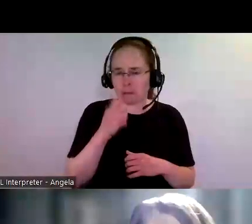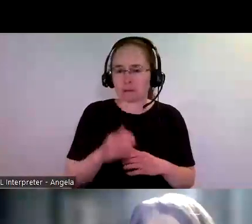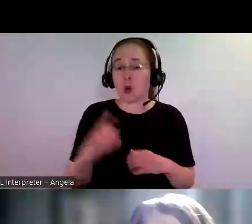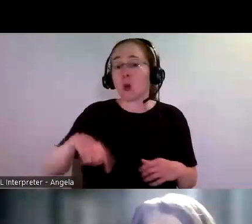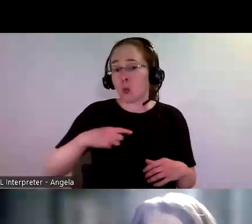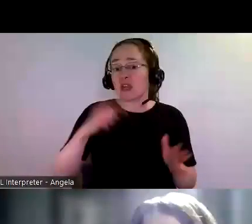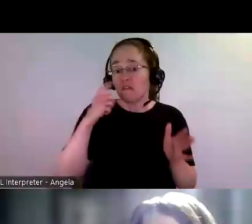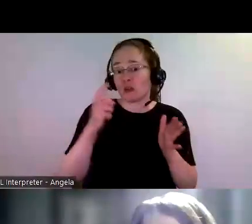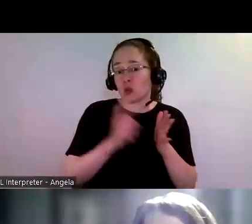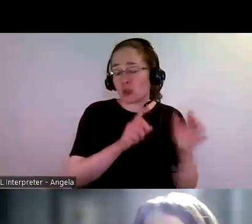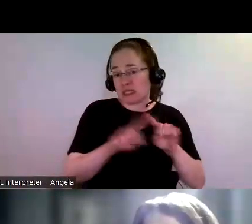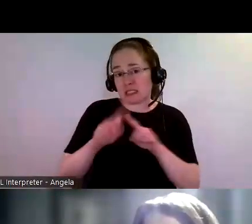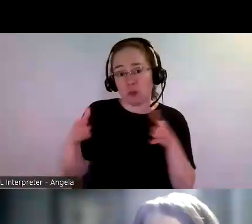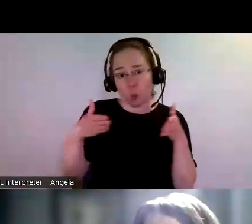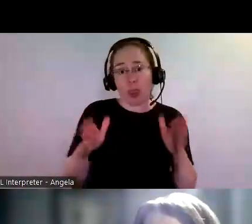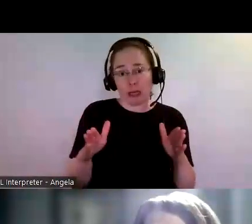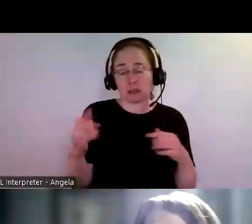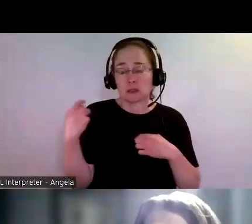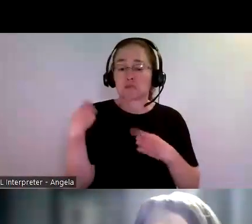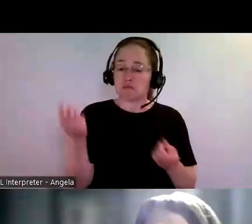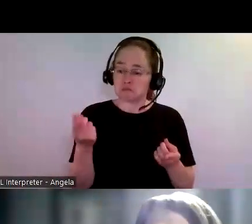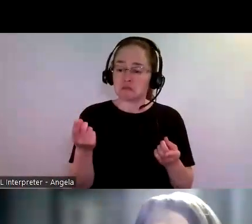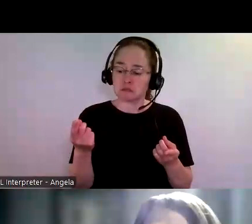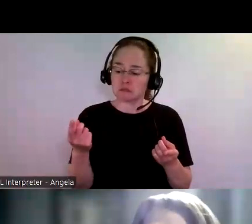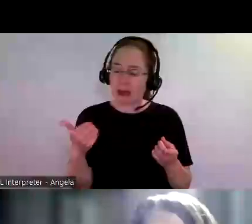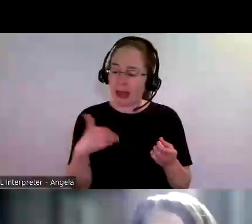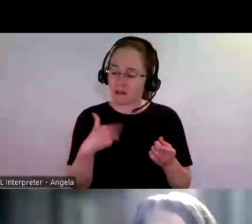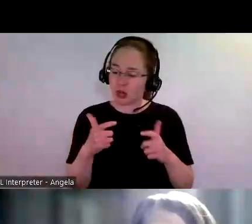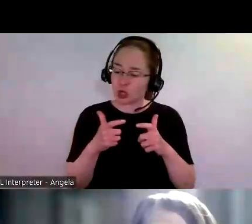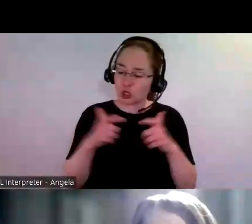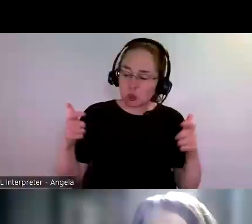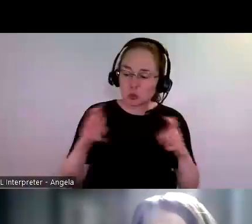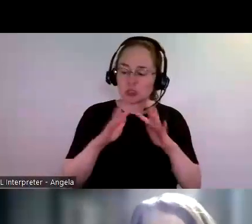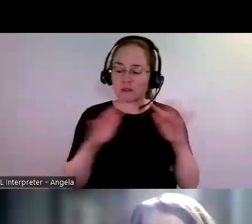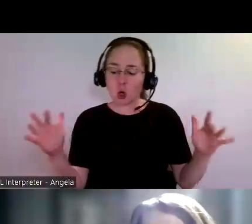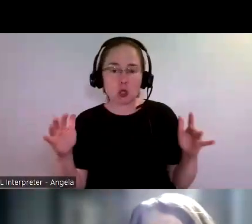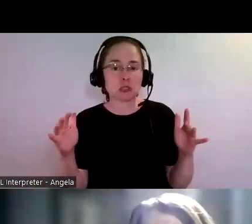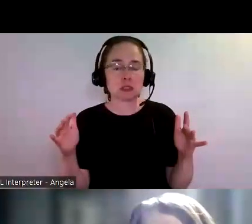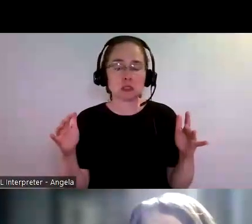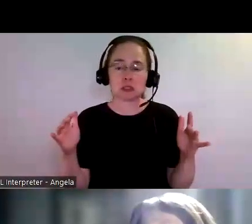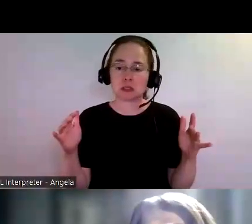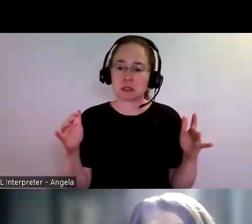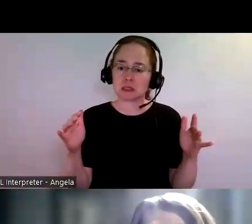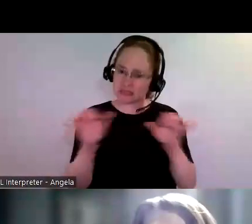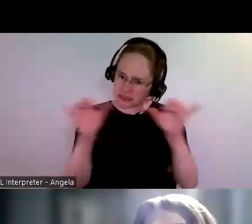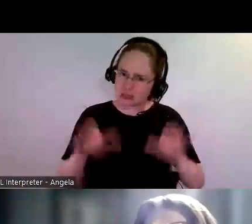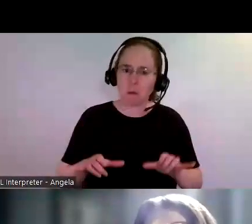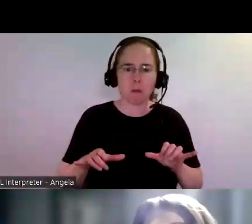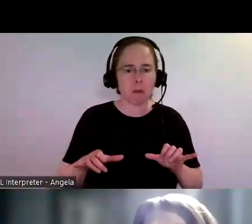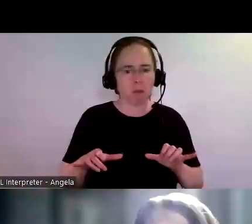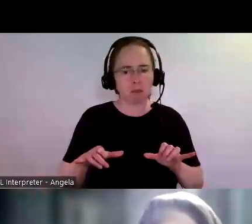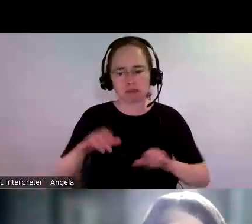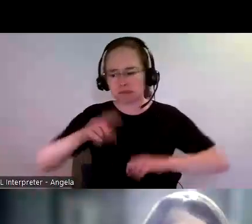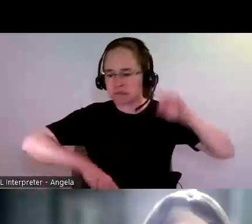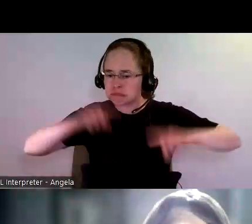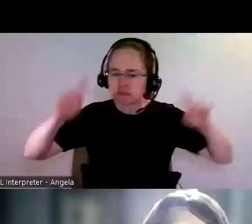found ways of having a huge diverse system of,